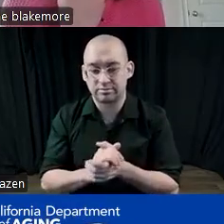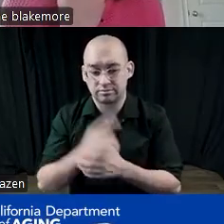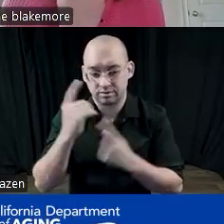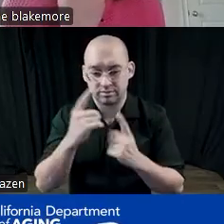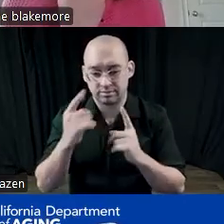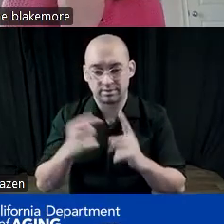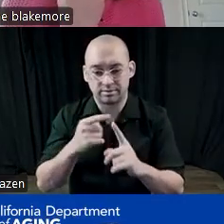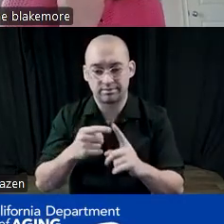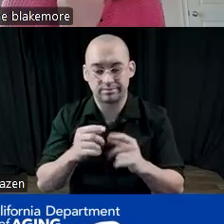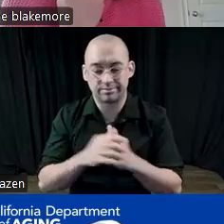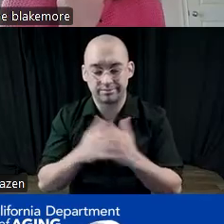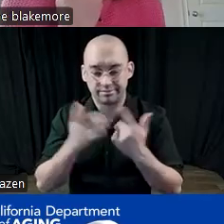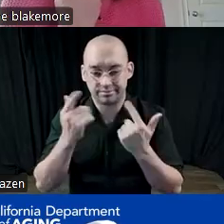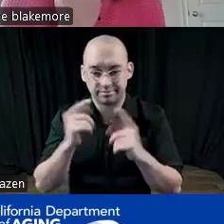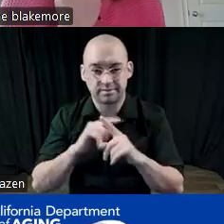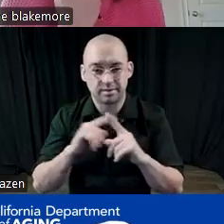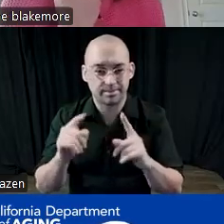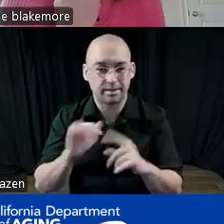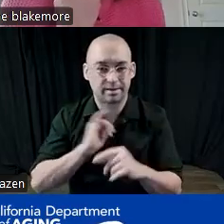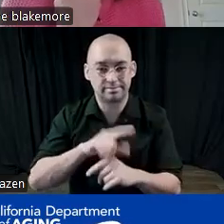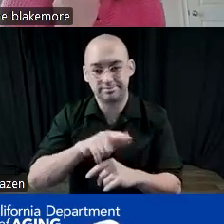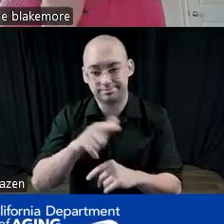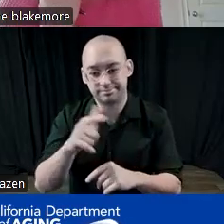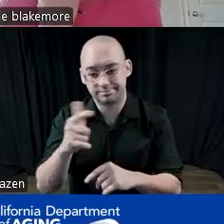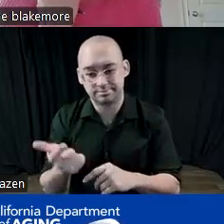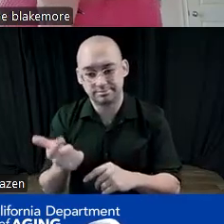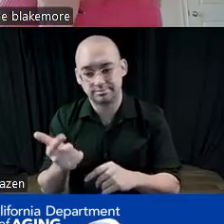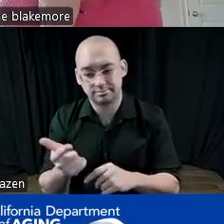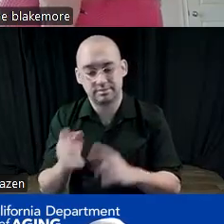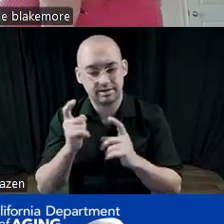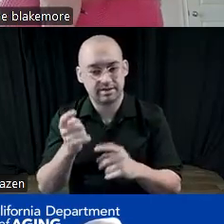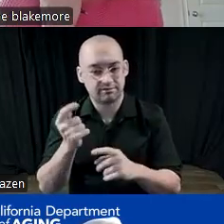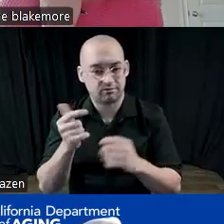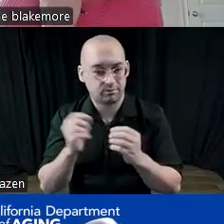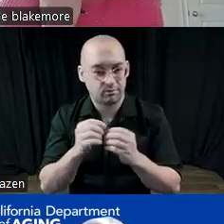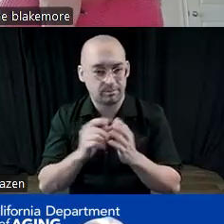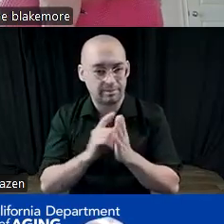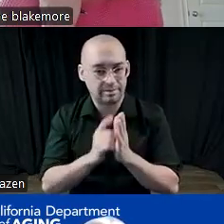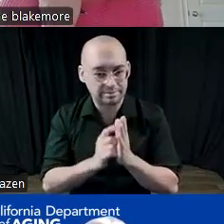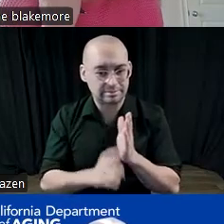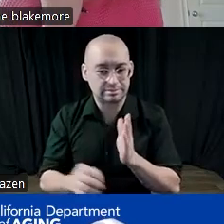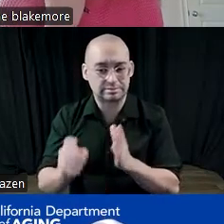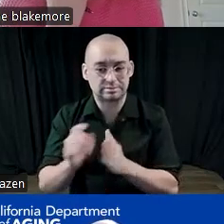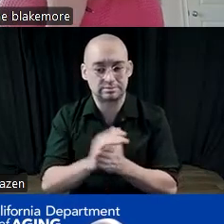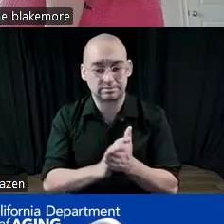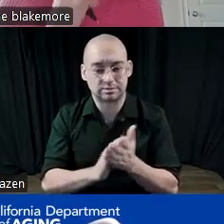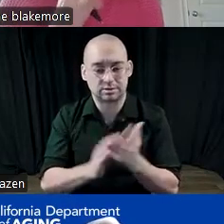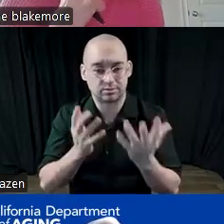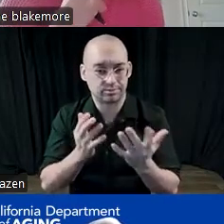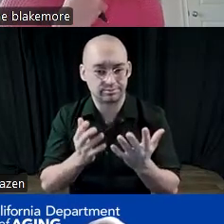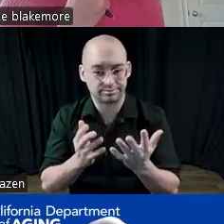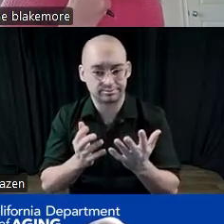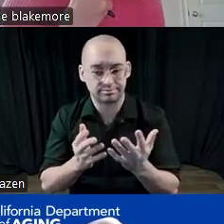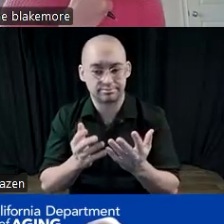Okay. But I turn it back. We could give it a couple more minutes. I will also say again,